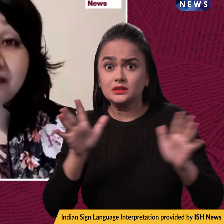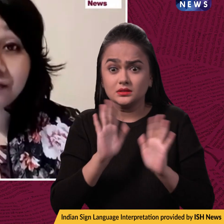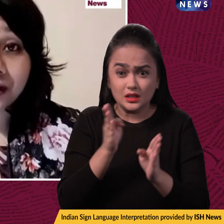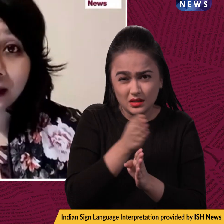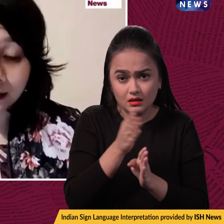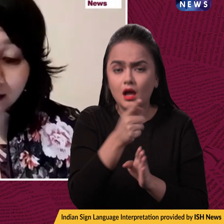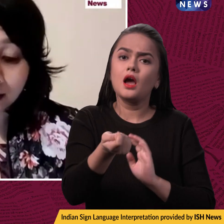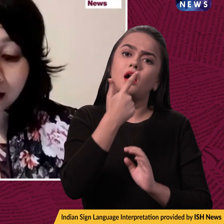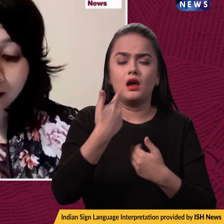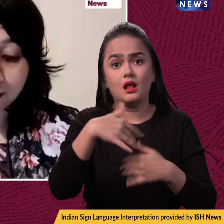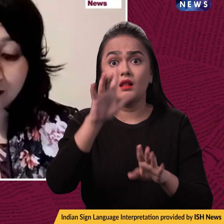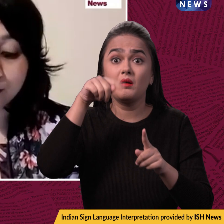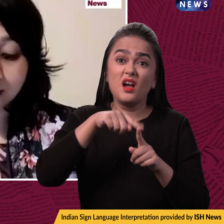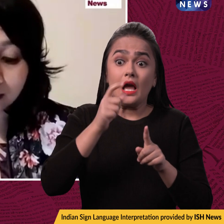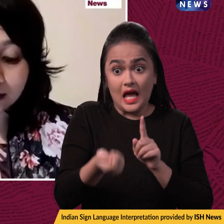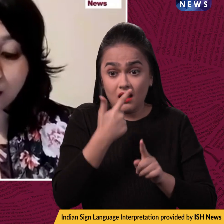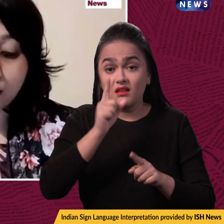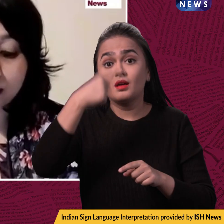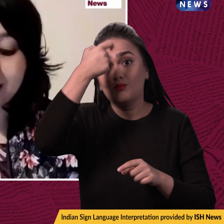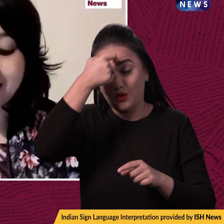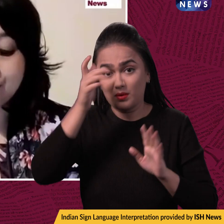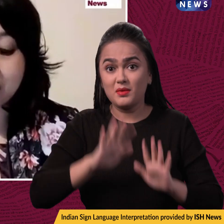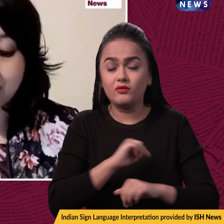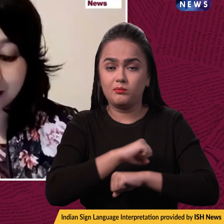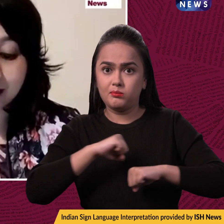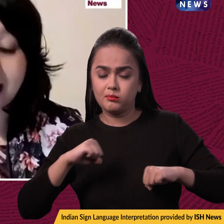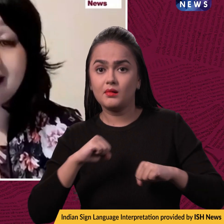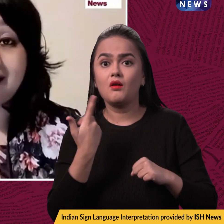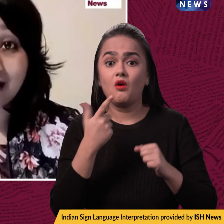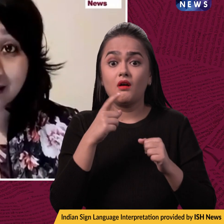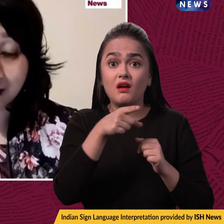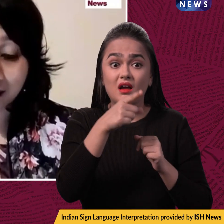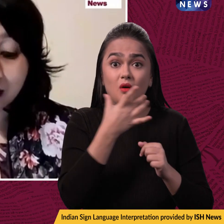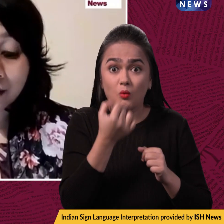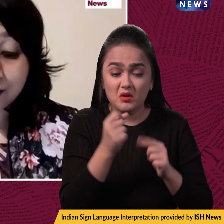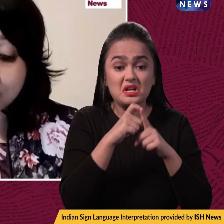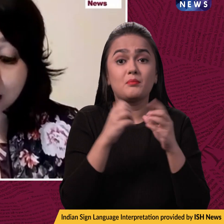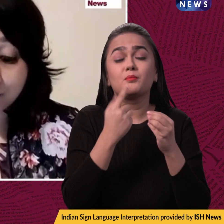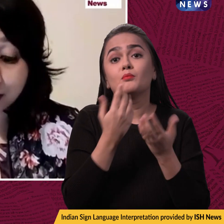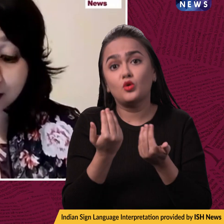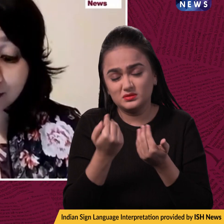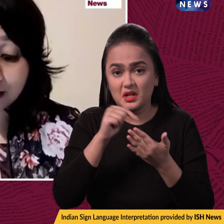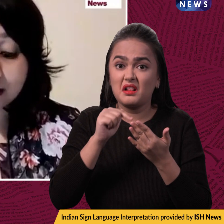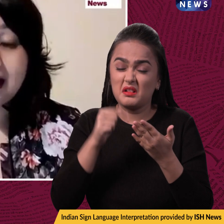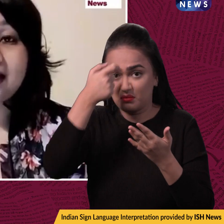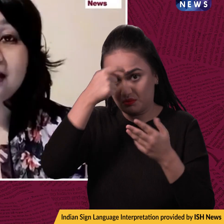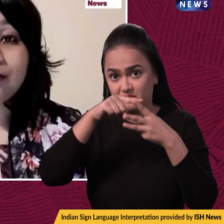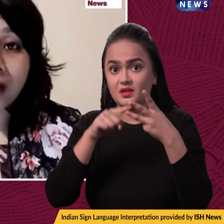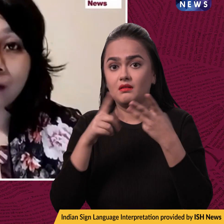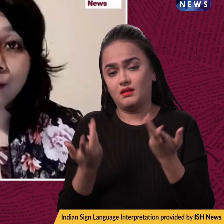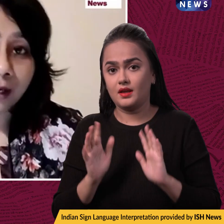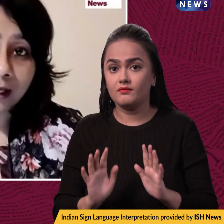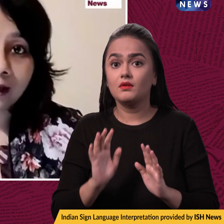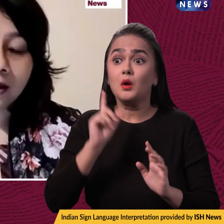developing severe illness such as obesity, older age diabetes, and heart disease. Now, the UK government has dubbed it as